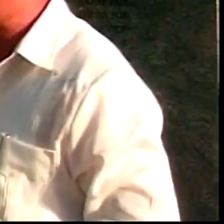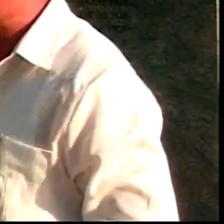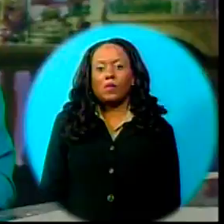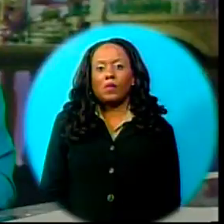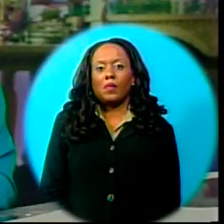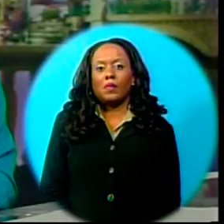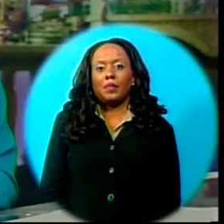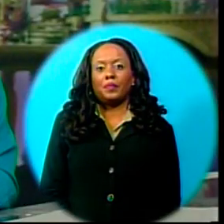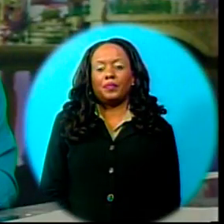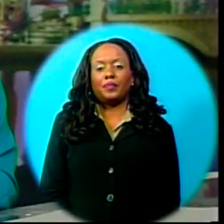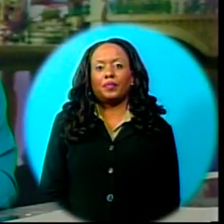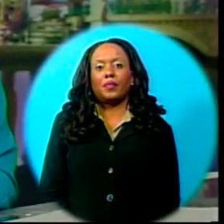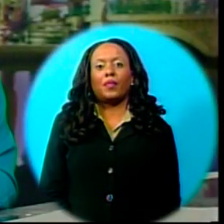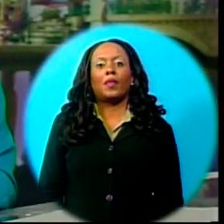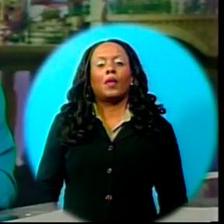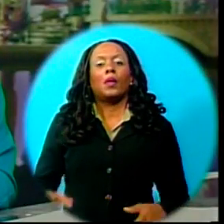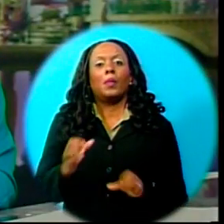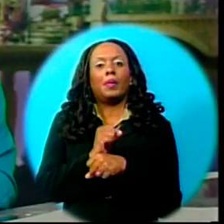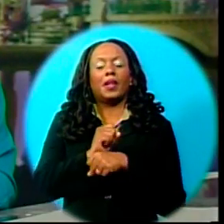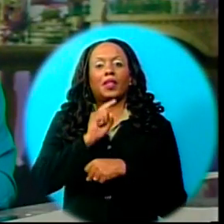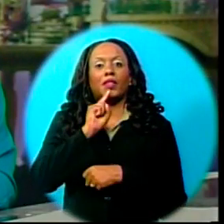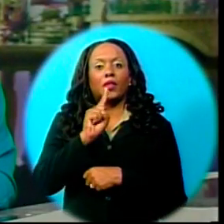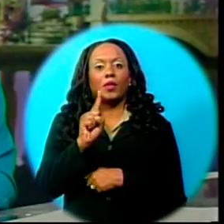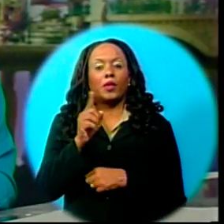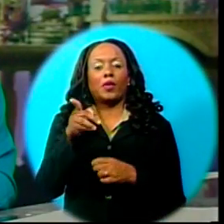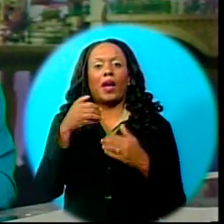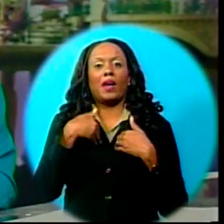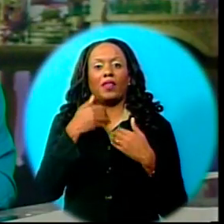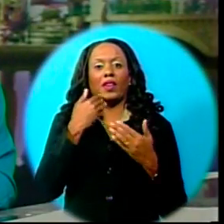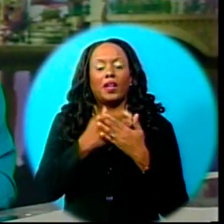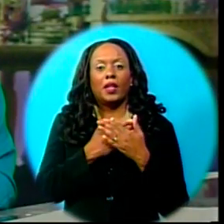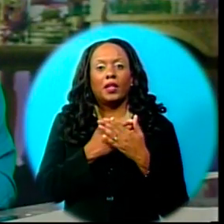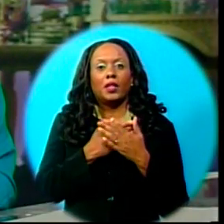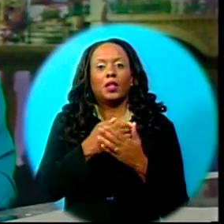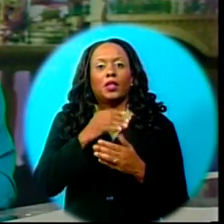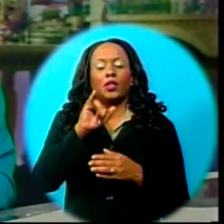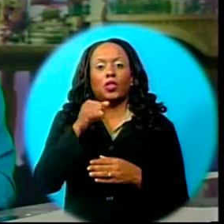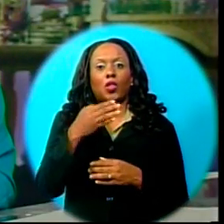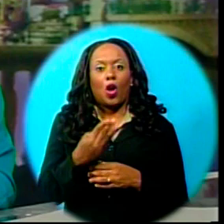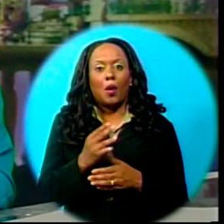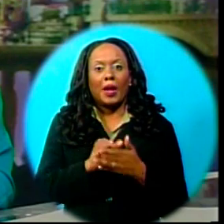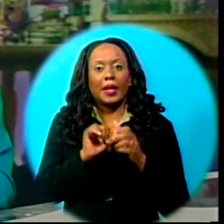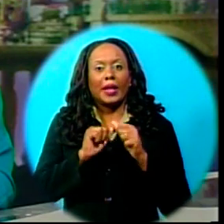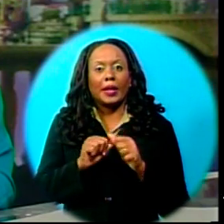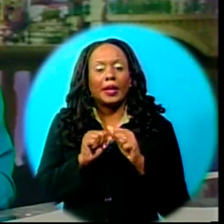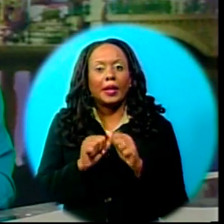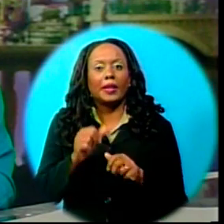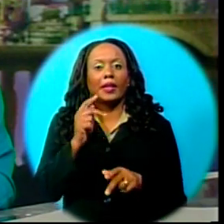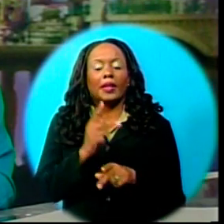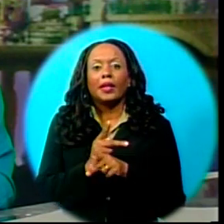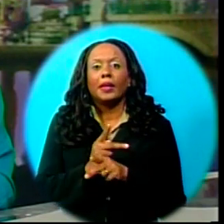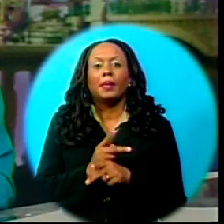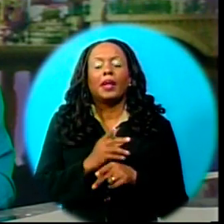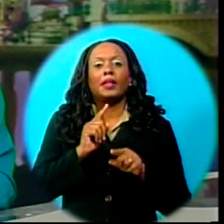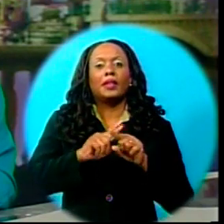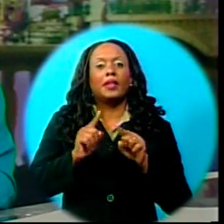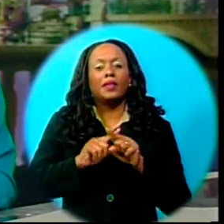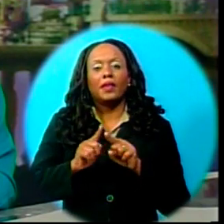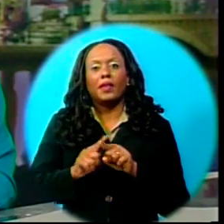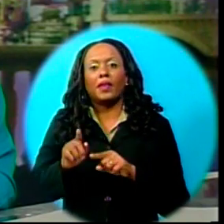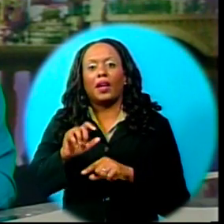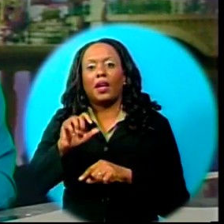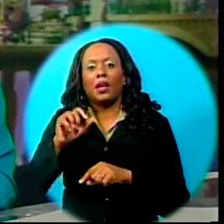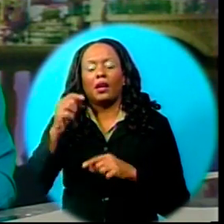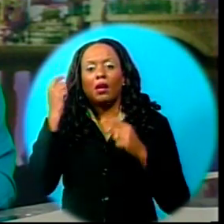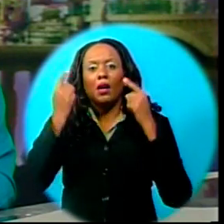things. Job security, pensions rights, and plans to outsource one of the Barbados Revenue Authority's departments are